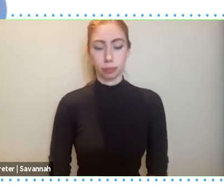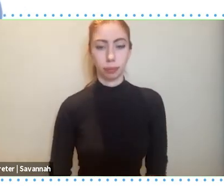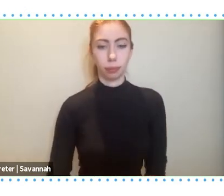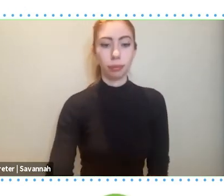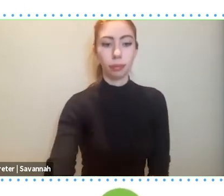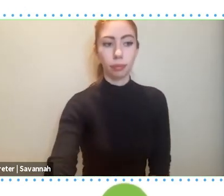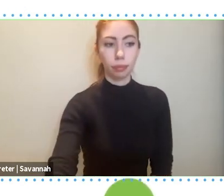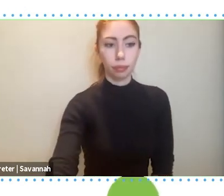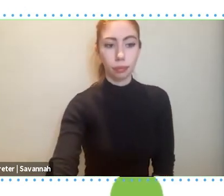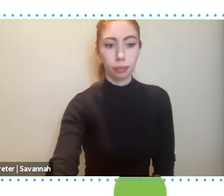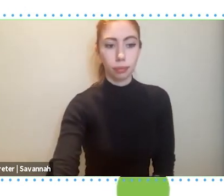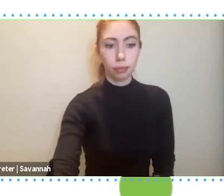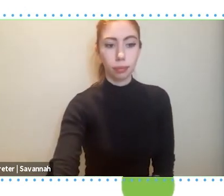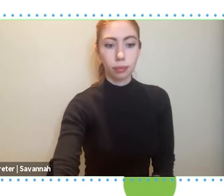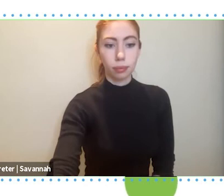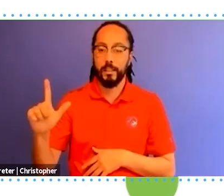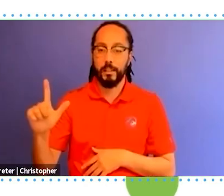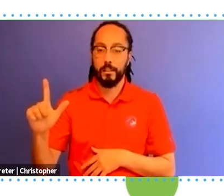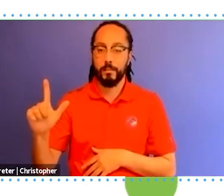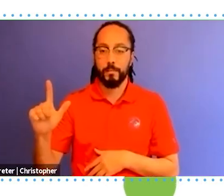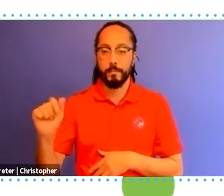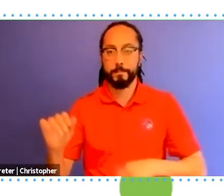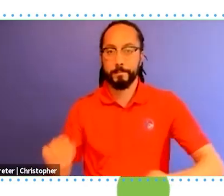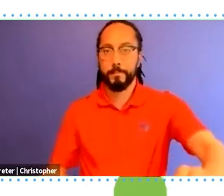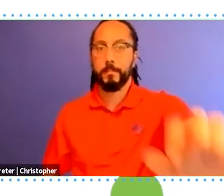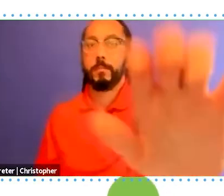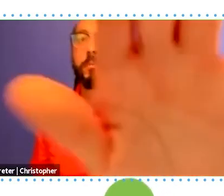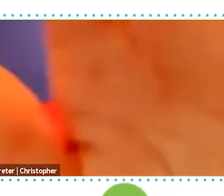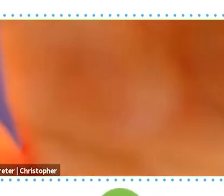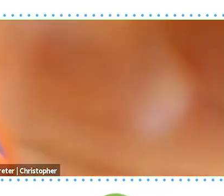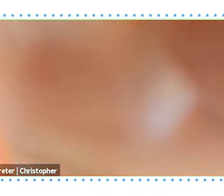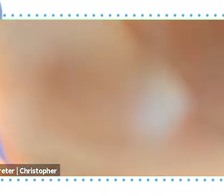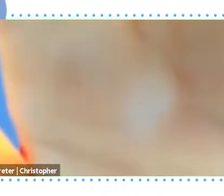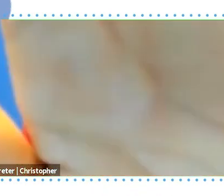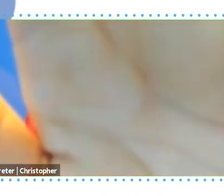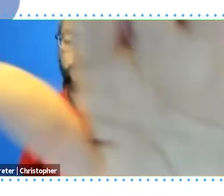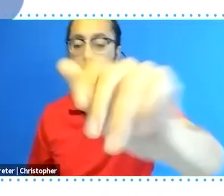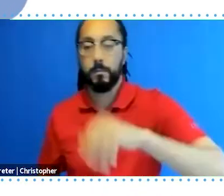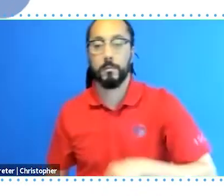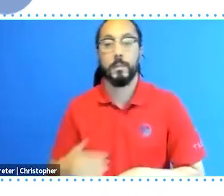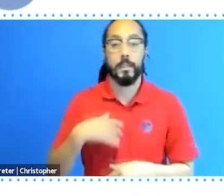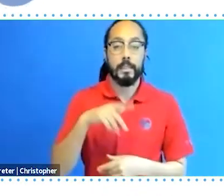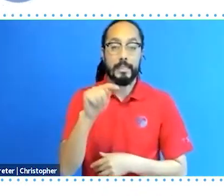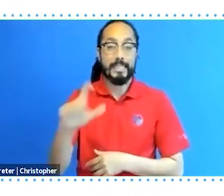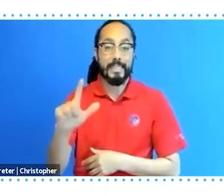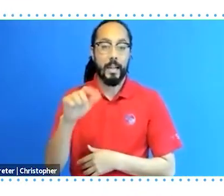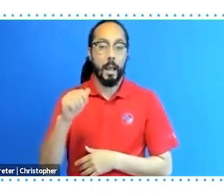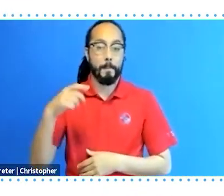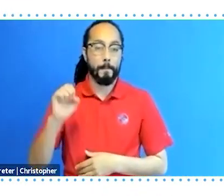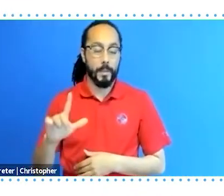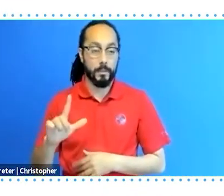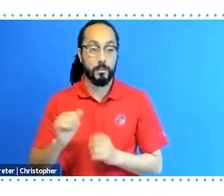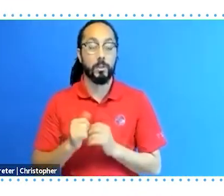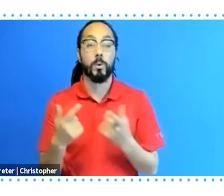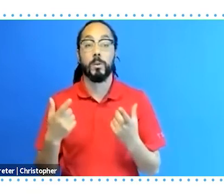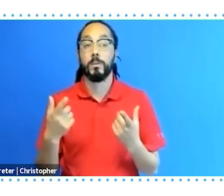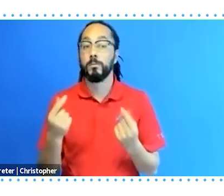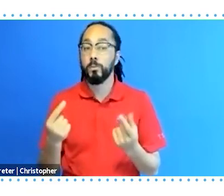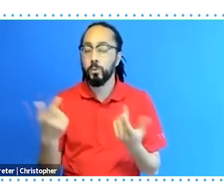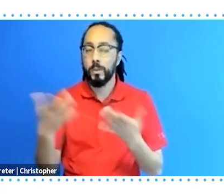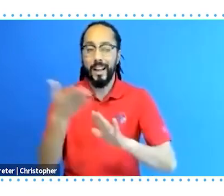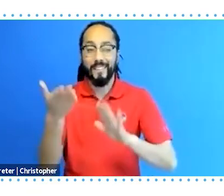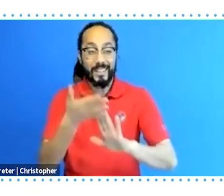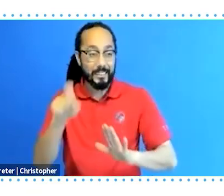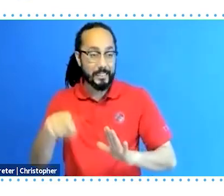it? Back to that sense of that governance. What is the definition of governance? What do we need legally? And I'm seeing some pieces in the chat about,